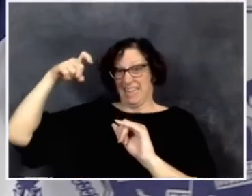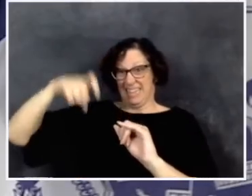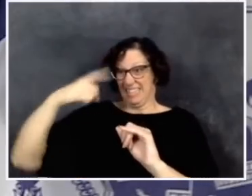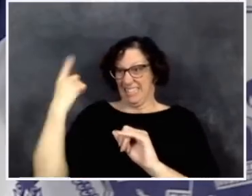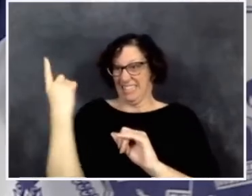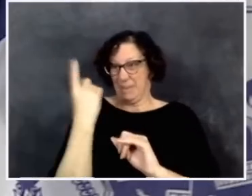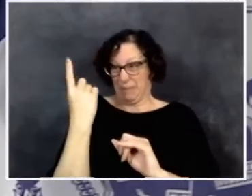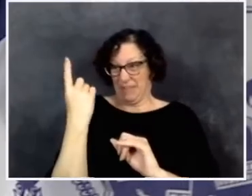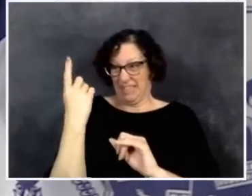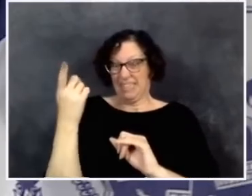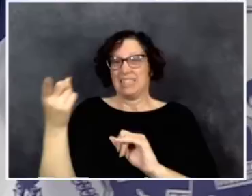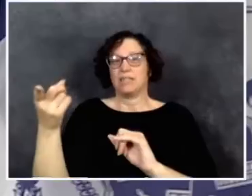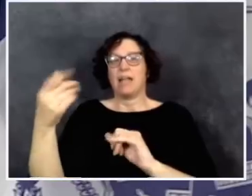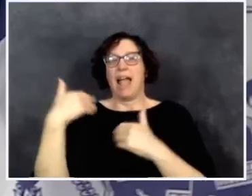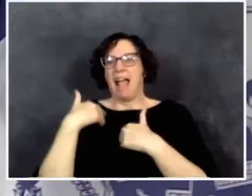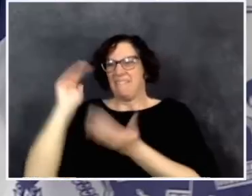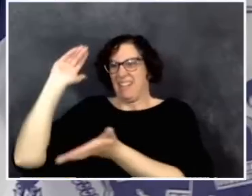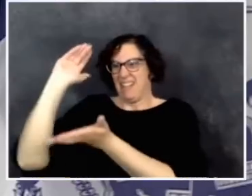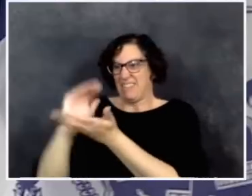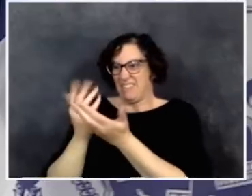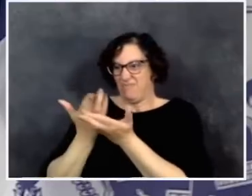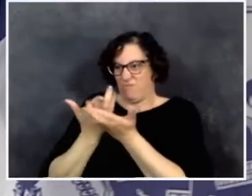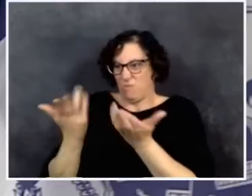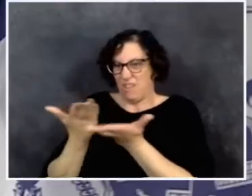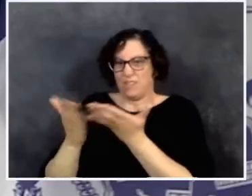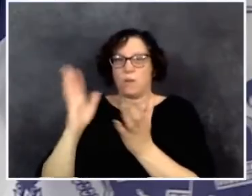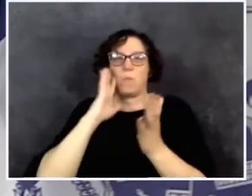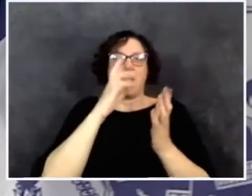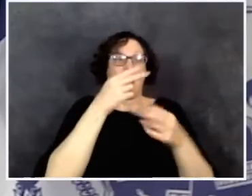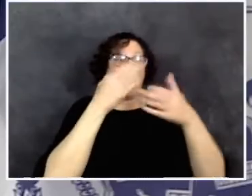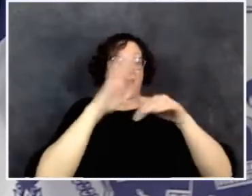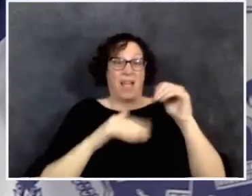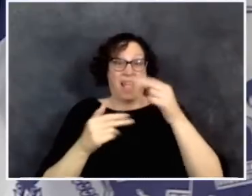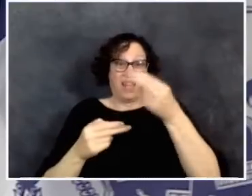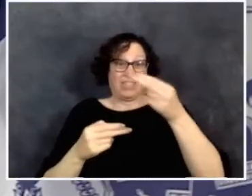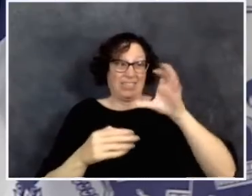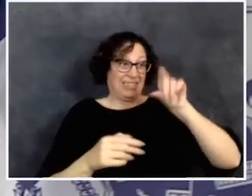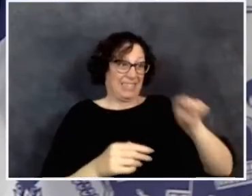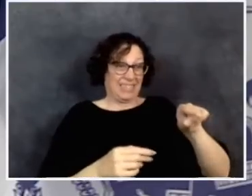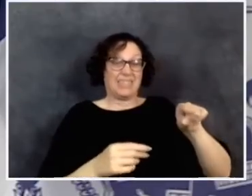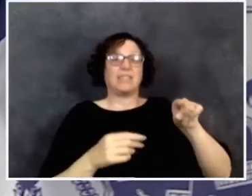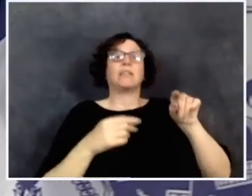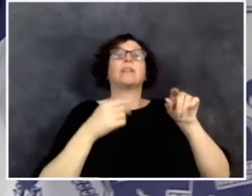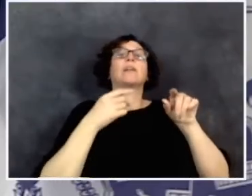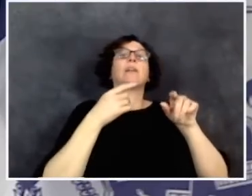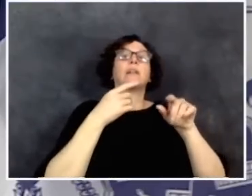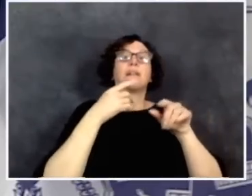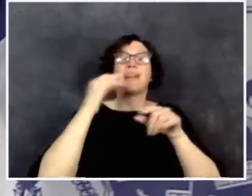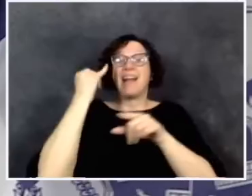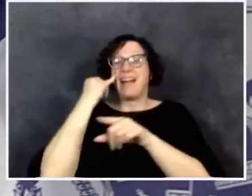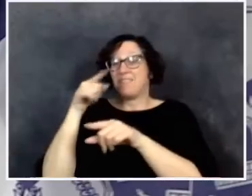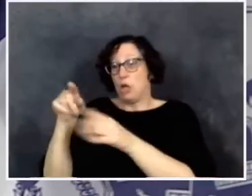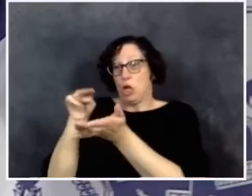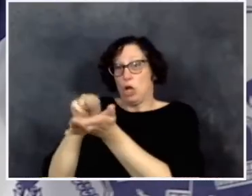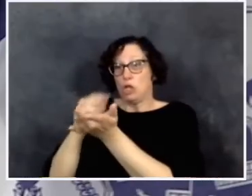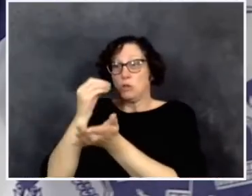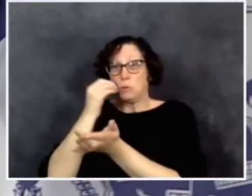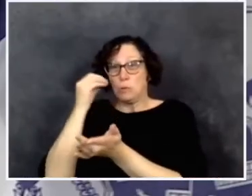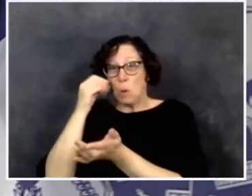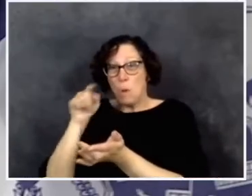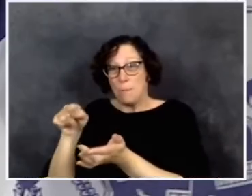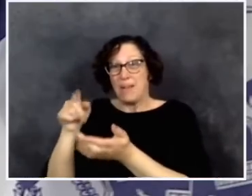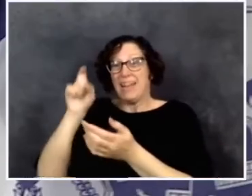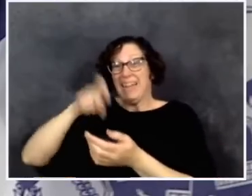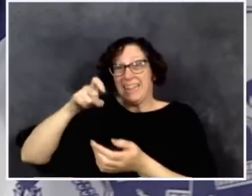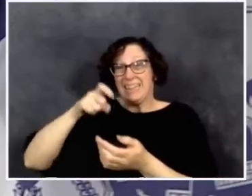the voluntary hospitals, those bigger hospital systems do. When nursing homes are in need, we have made it a city priority